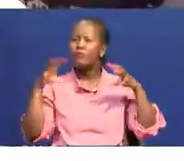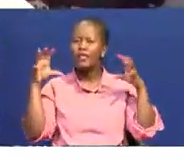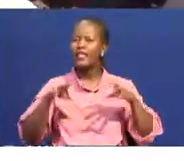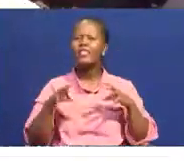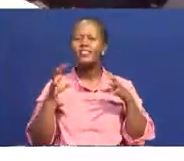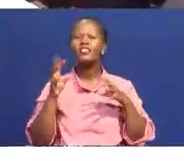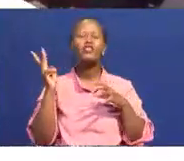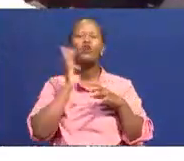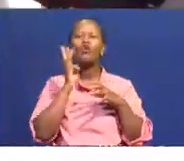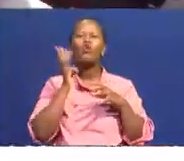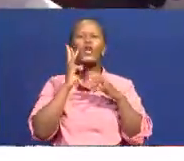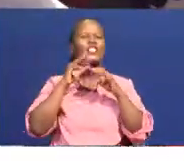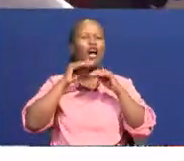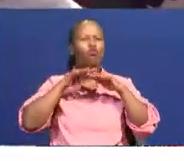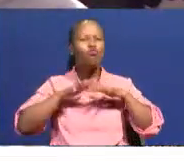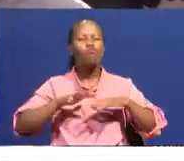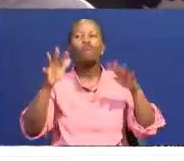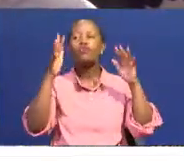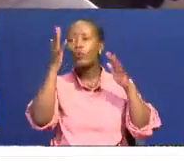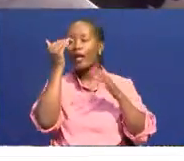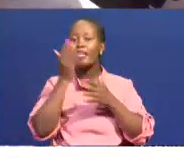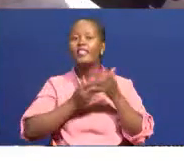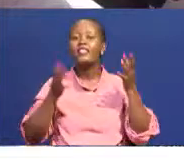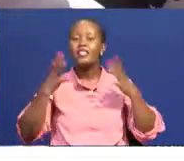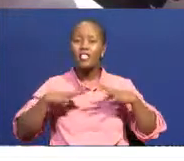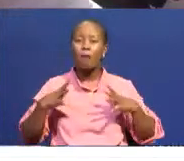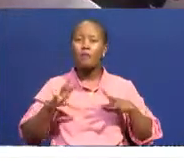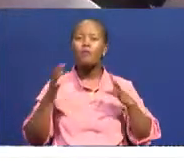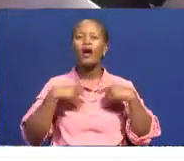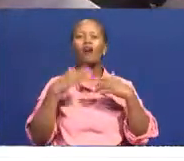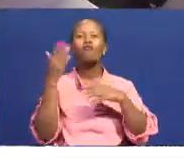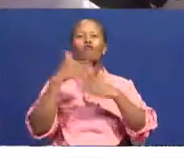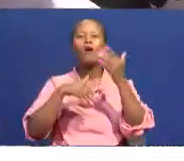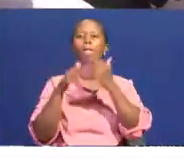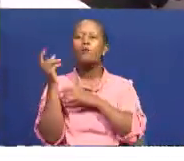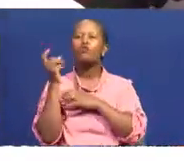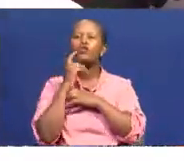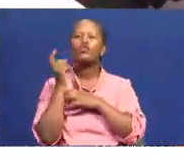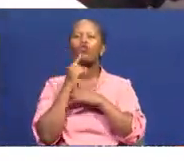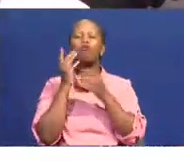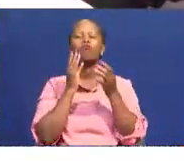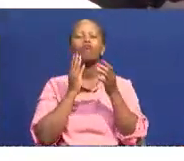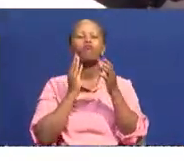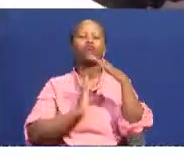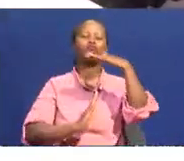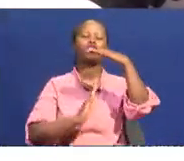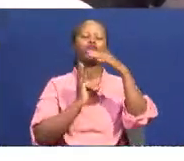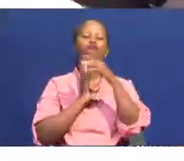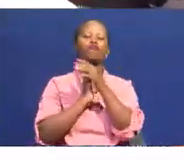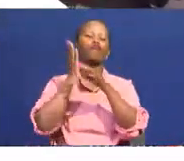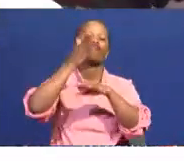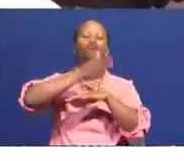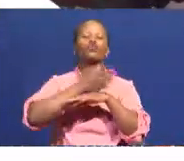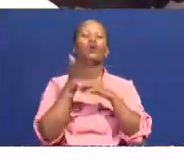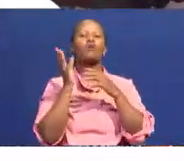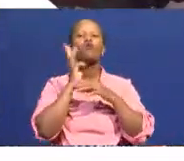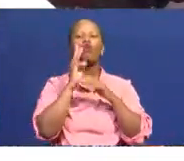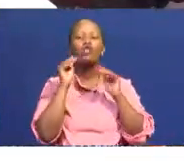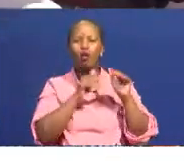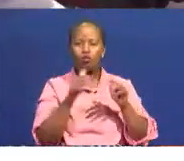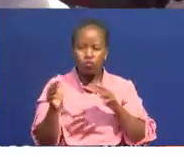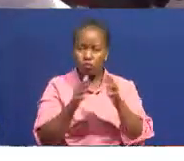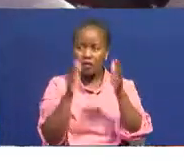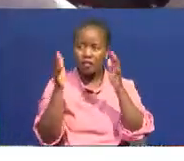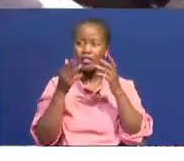tupu. Sababu wengine wenu wameenda wamejenga kiosks on top of the drain. Sasa hata ule contractor tuko